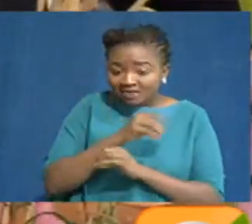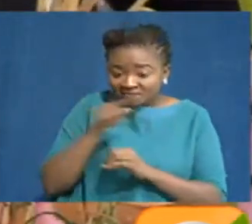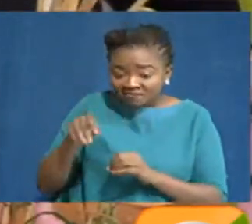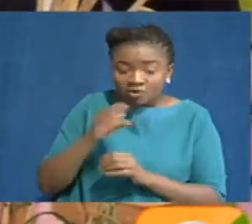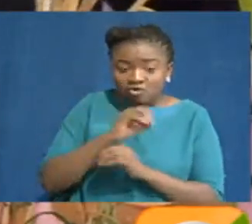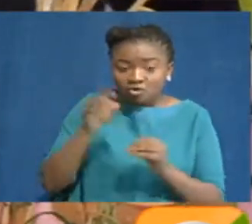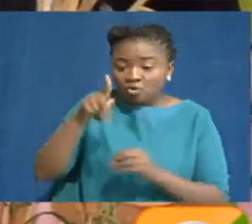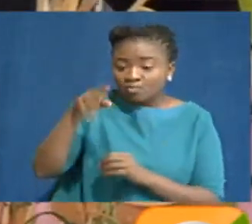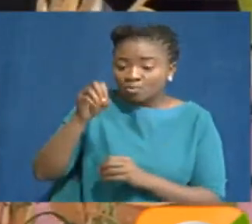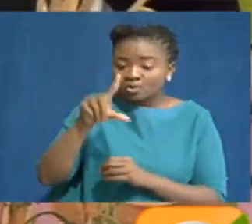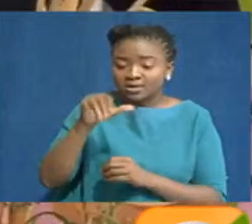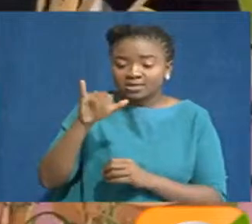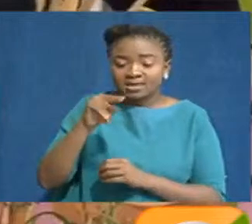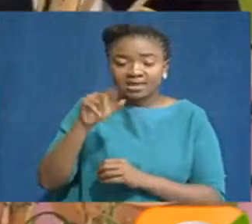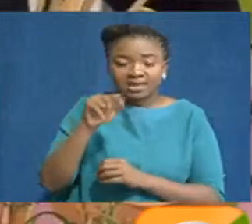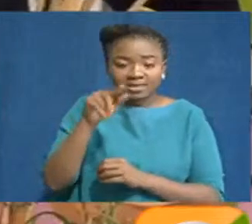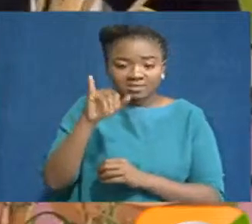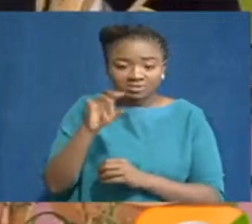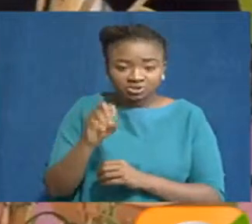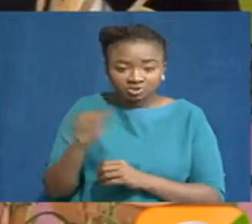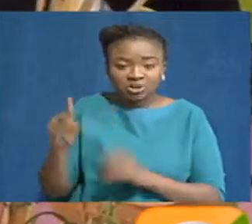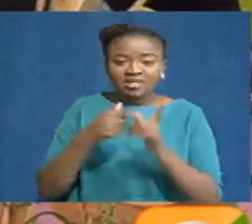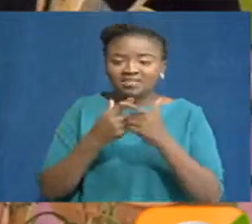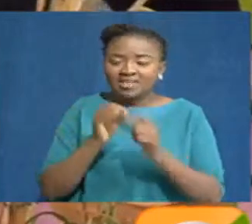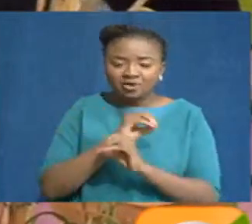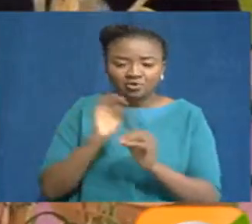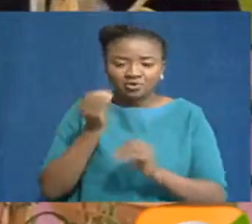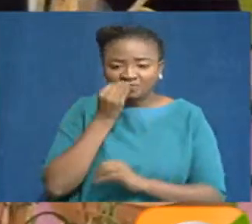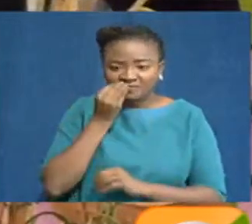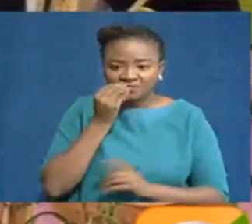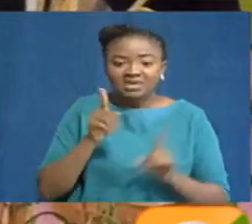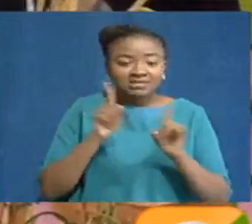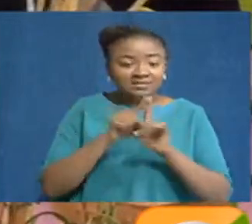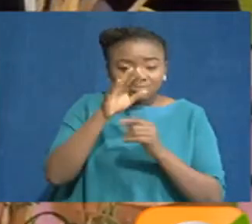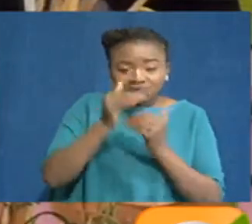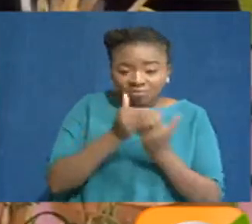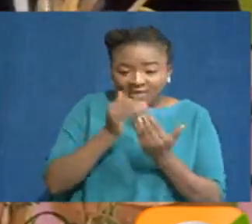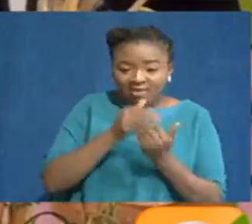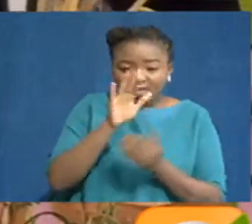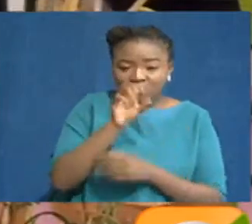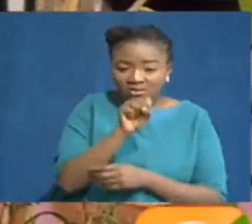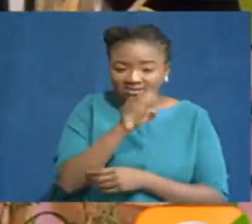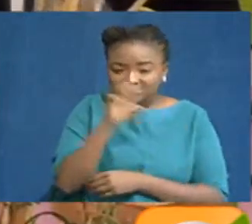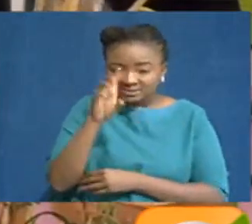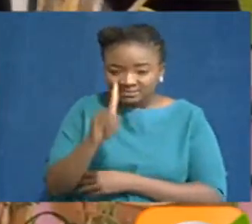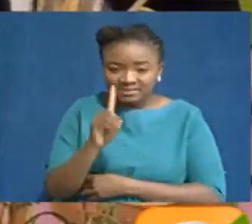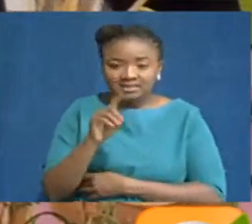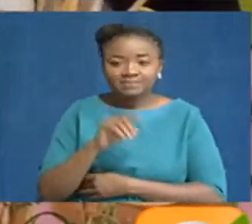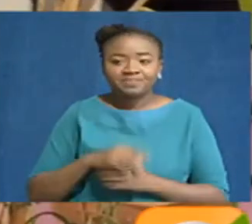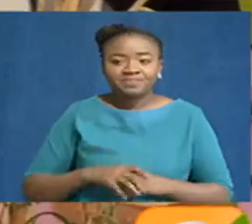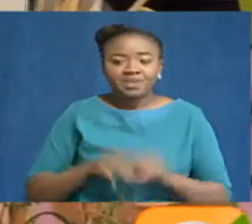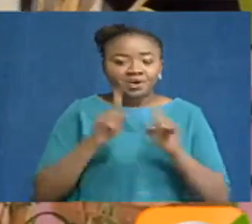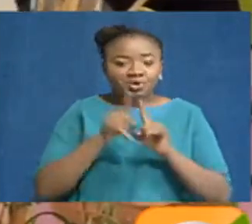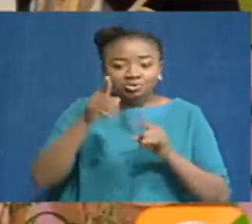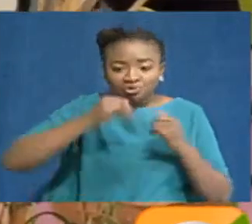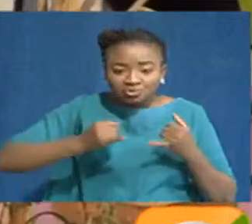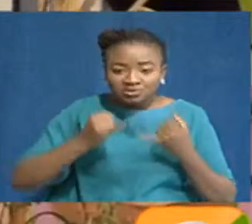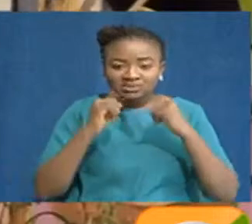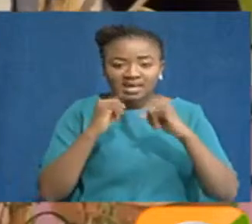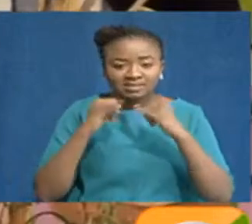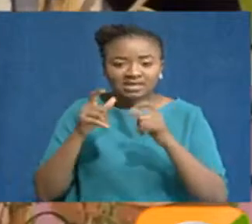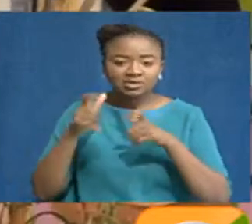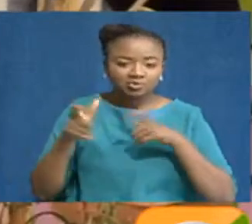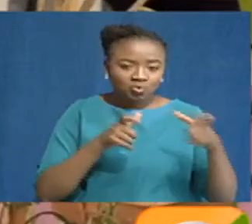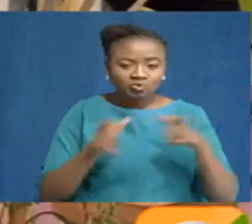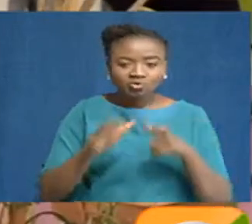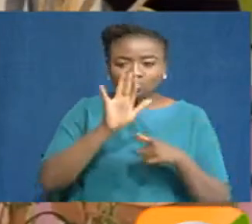There's water, insects, and take care of your seed. Try to keep control of